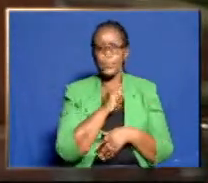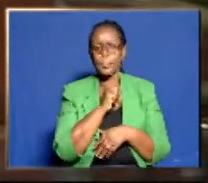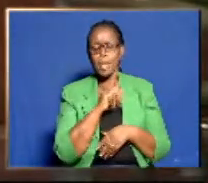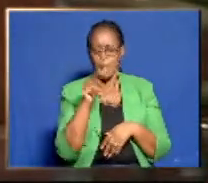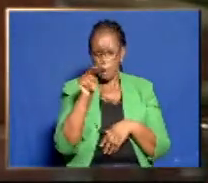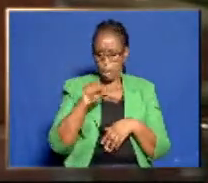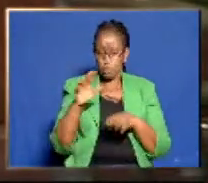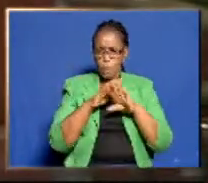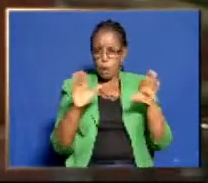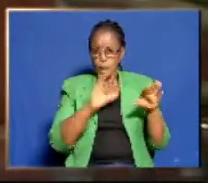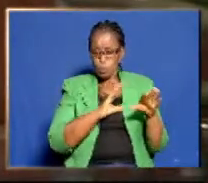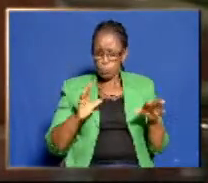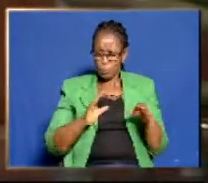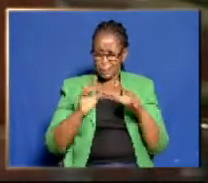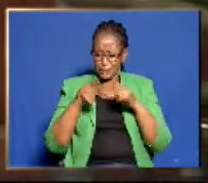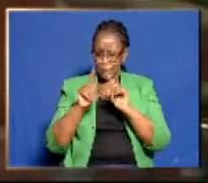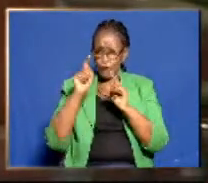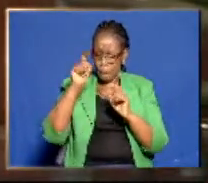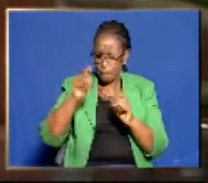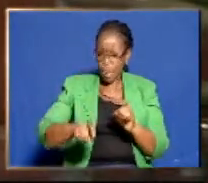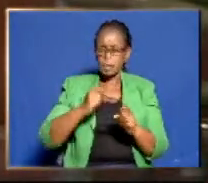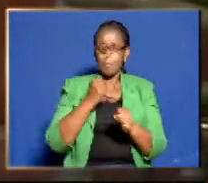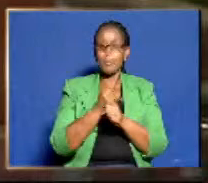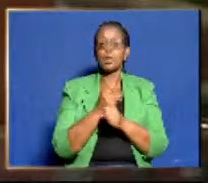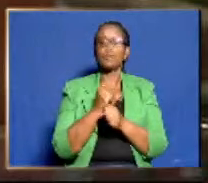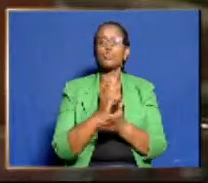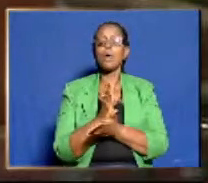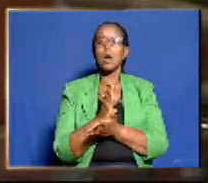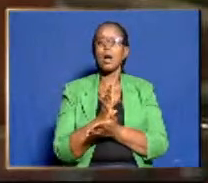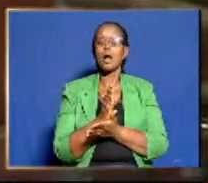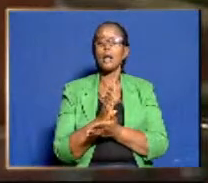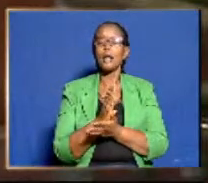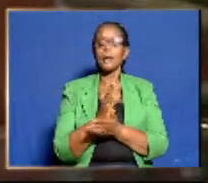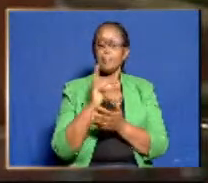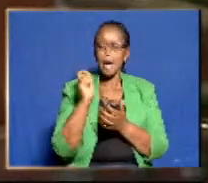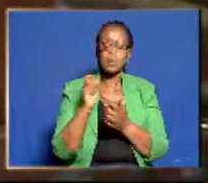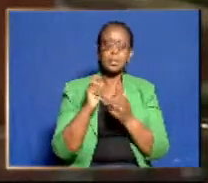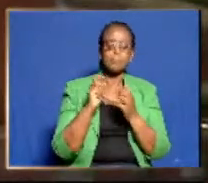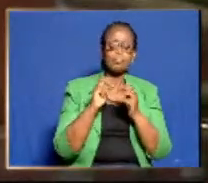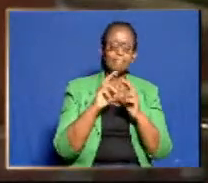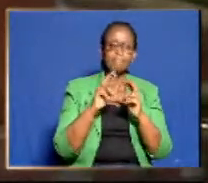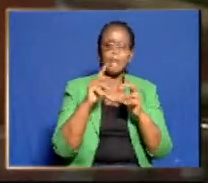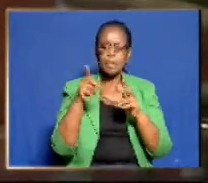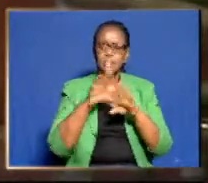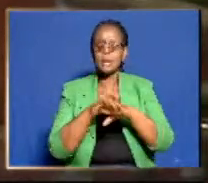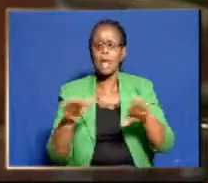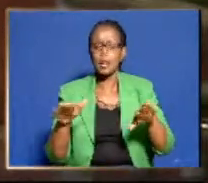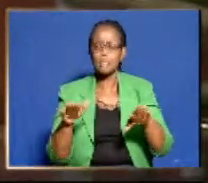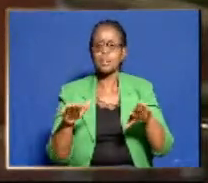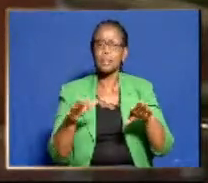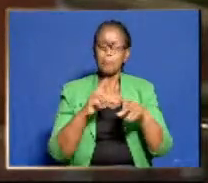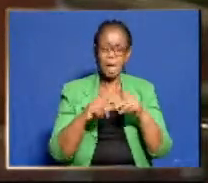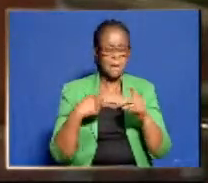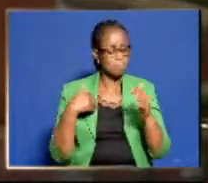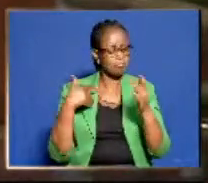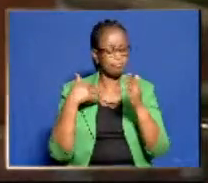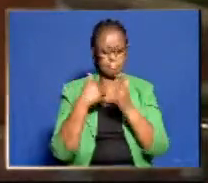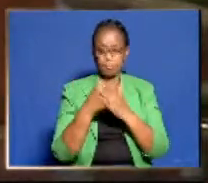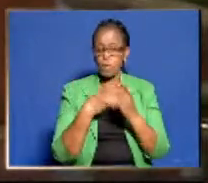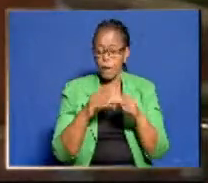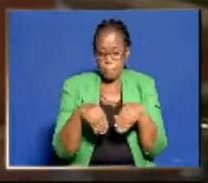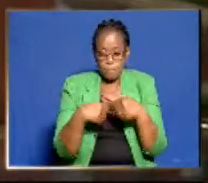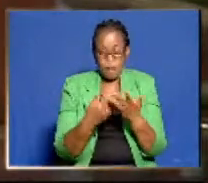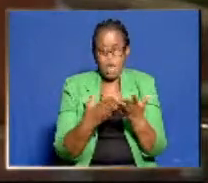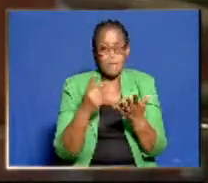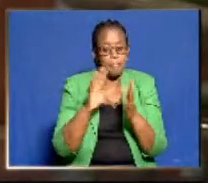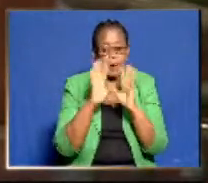to ensure that vesting of this land is done, but continually we have not been able to provide. The budget that they have been